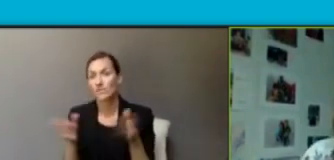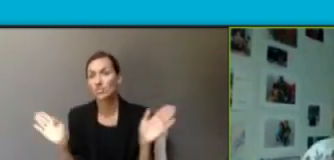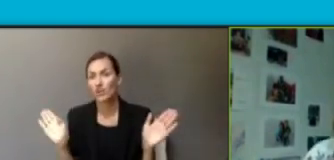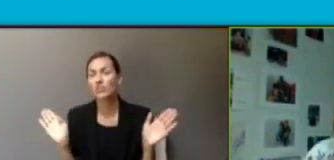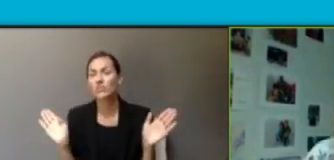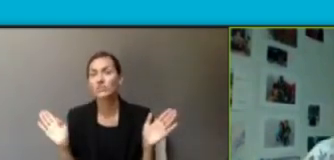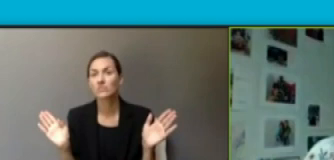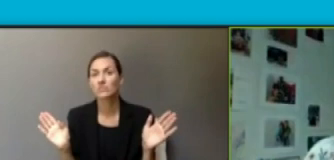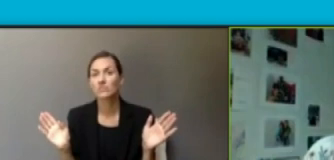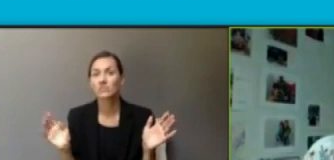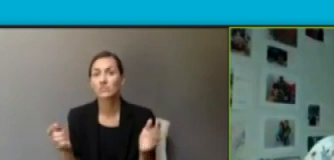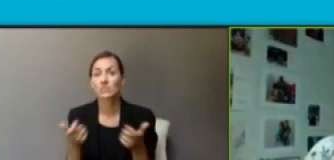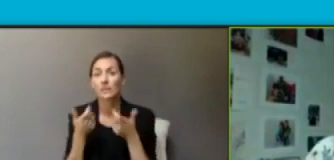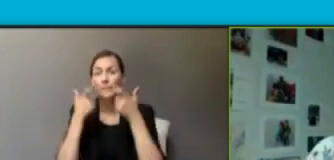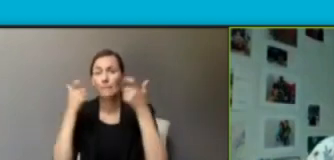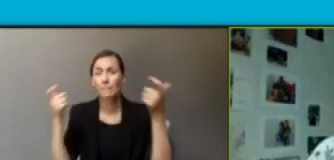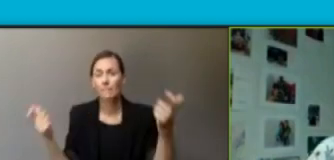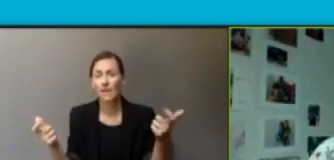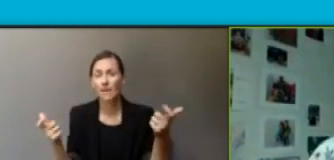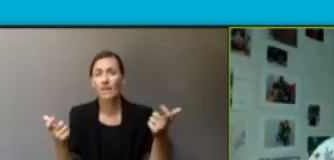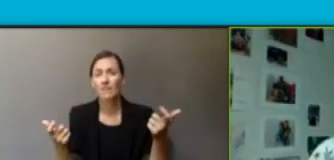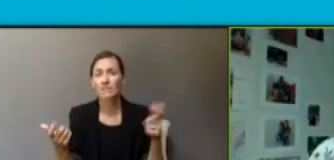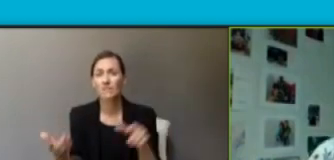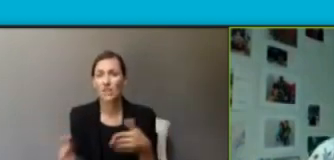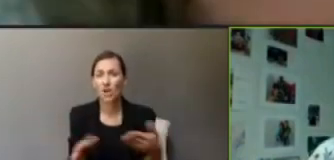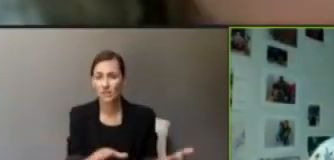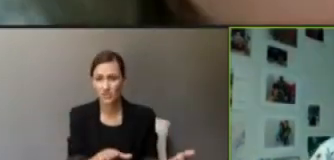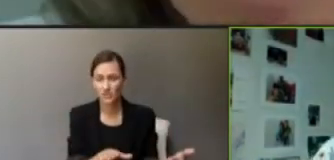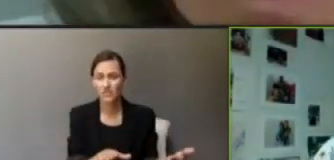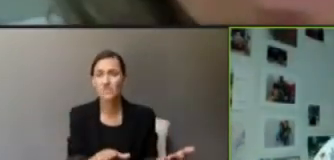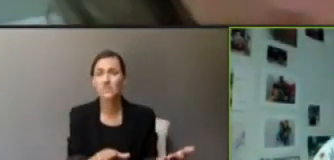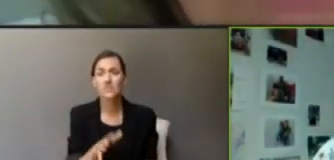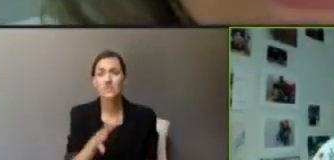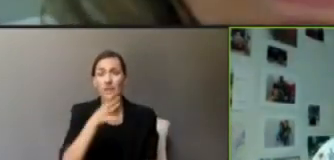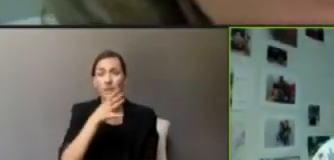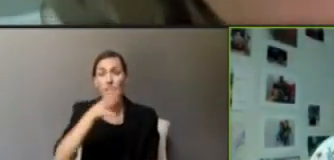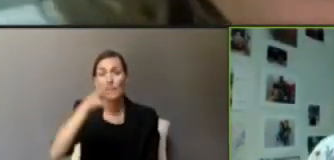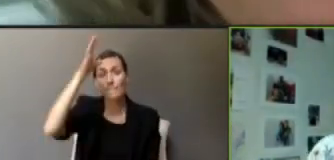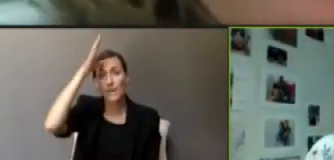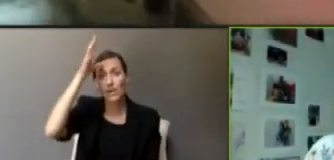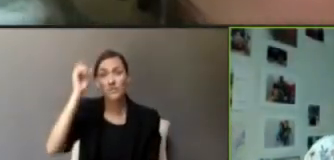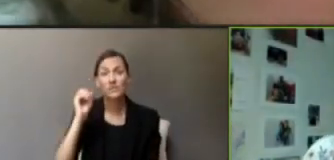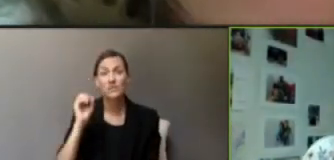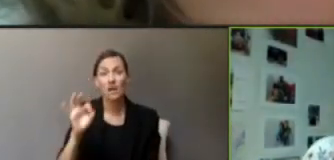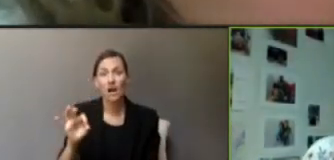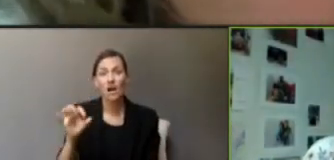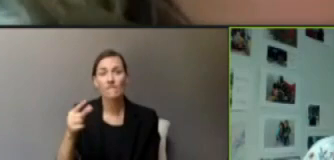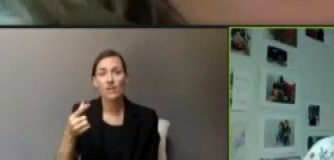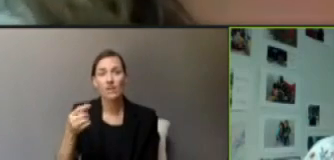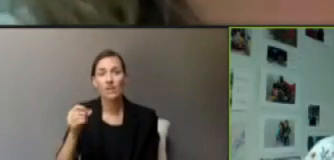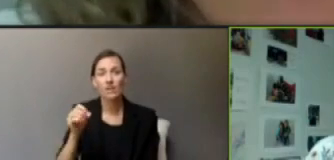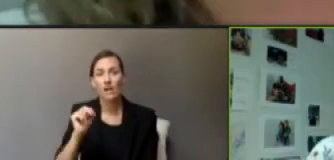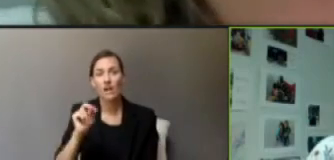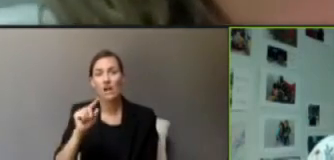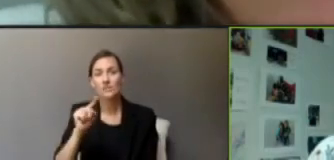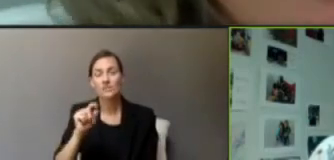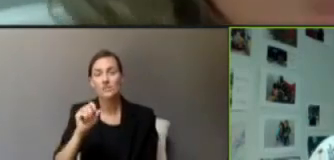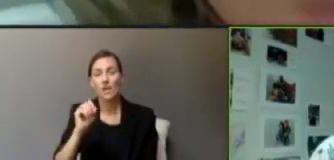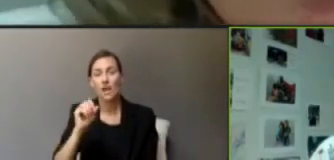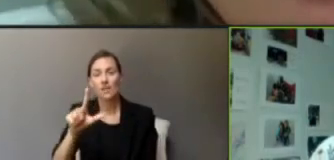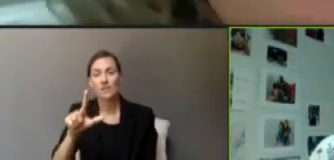there was a great loss. We lost the parents of the Gonzalez family, and they